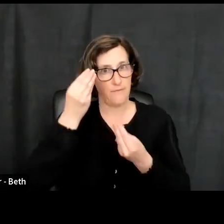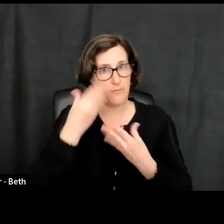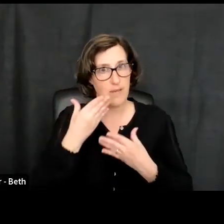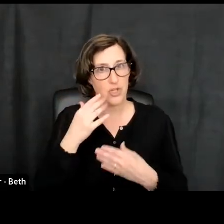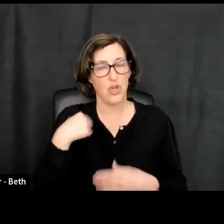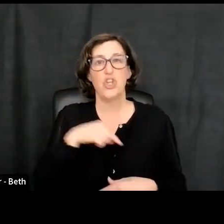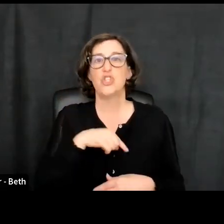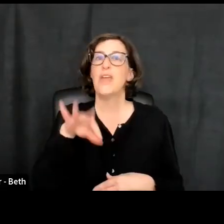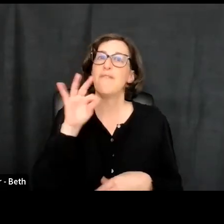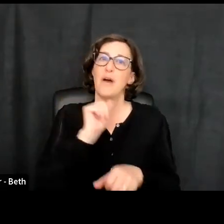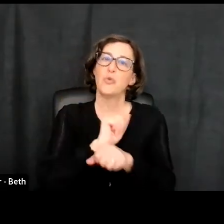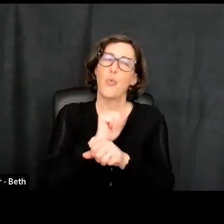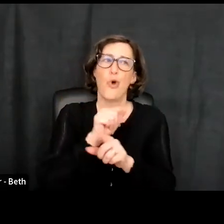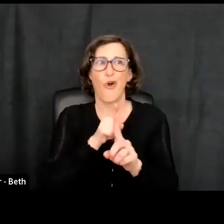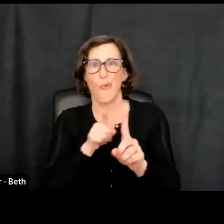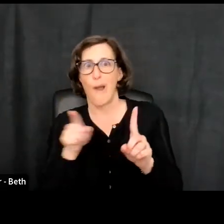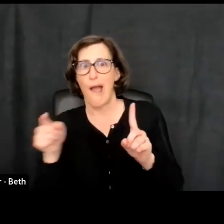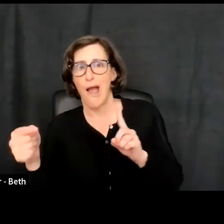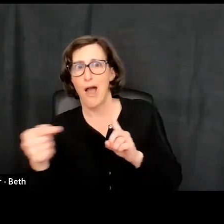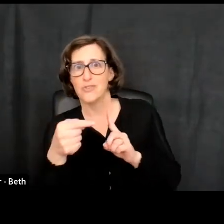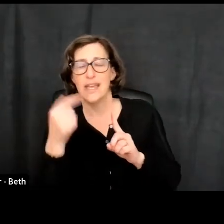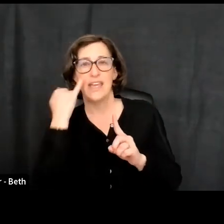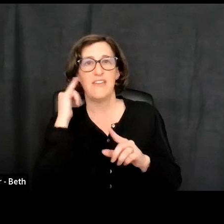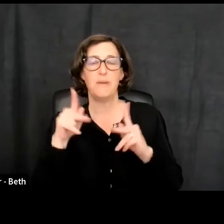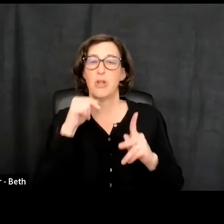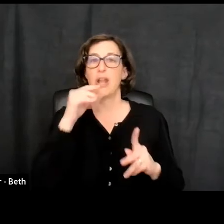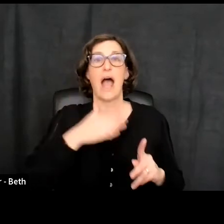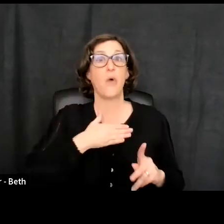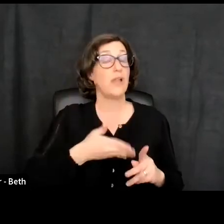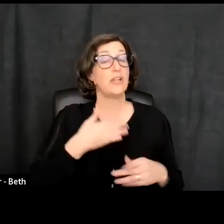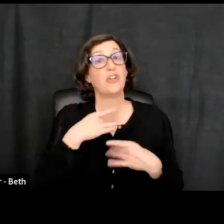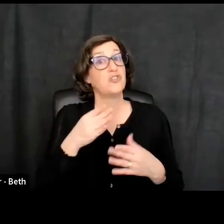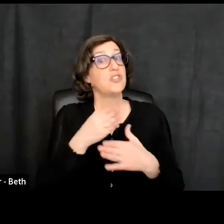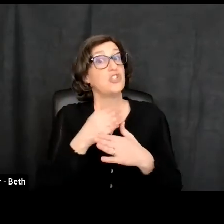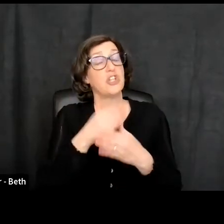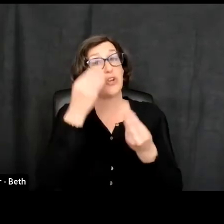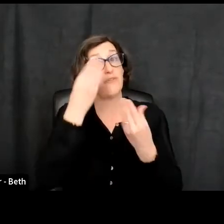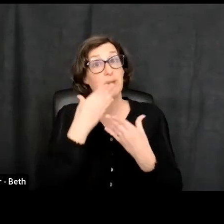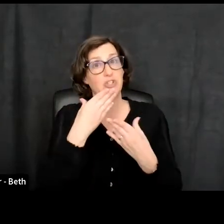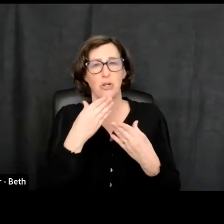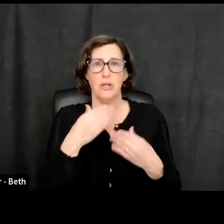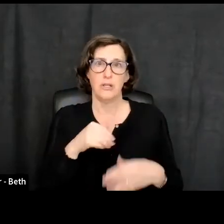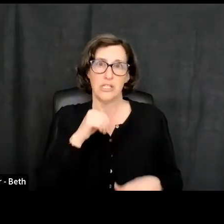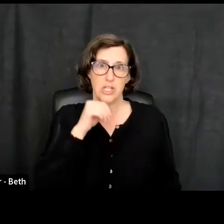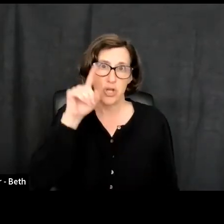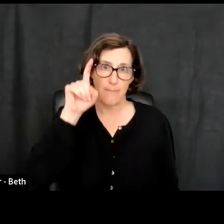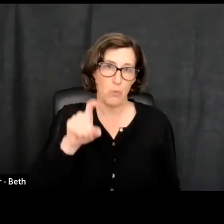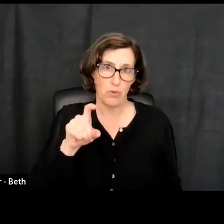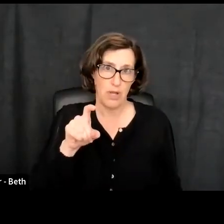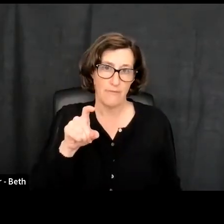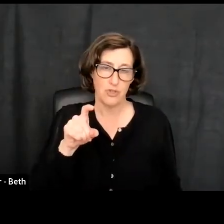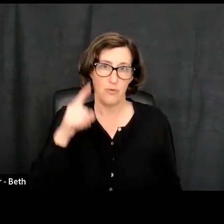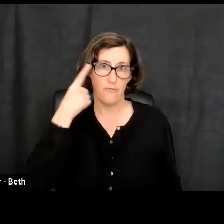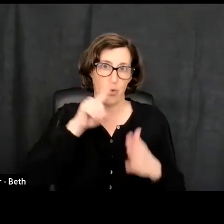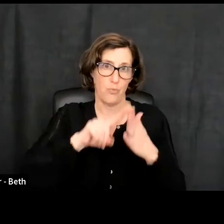found workarounds when people are not willing or interested in sharing their information, because of course they shouldn't have to in order to do research with